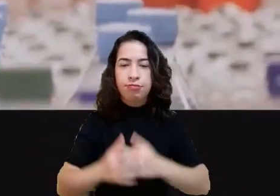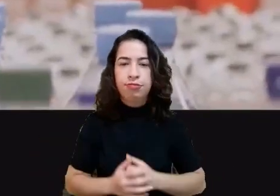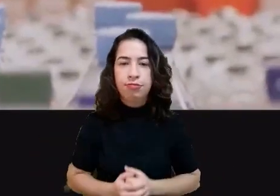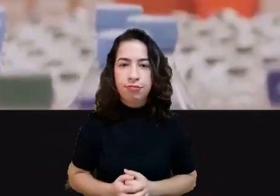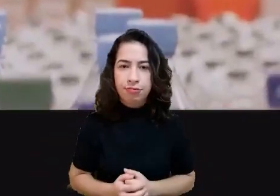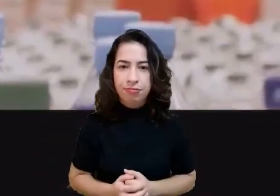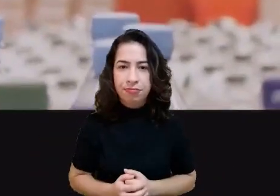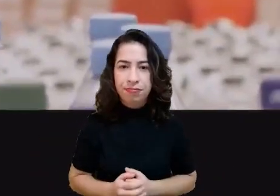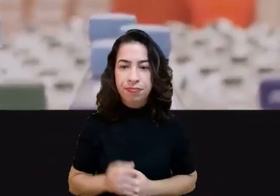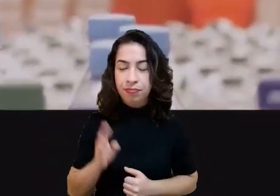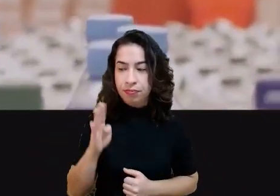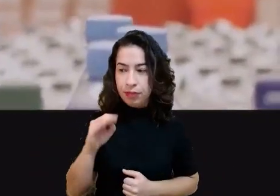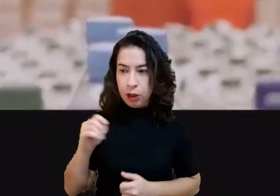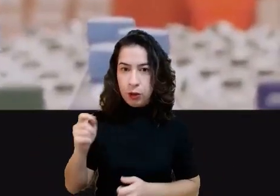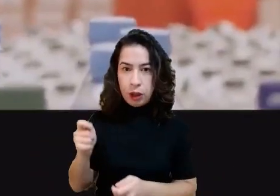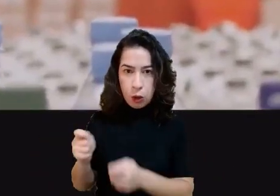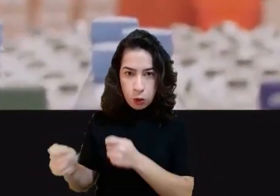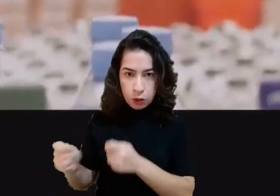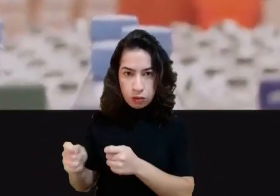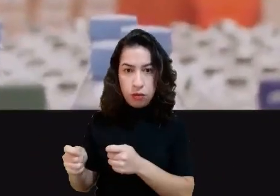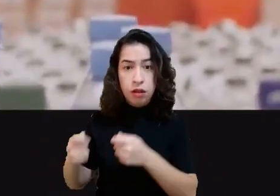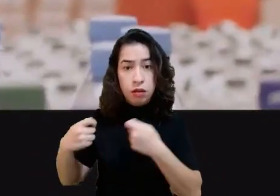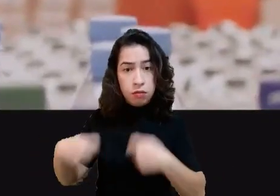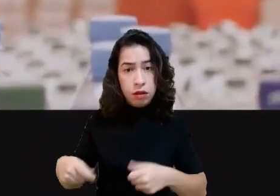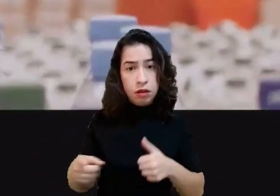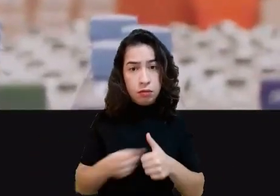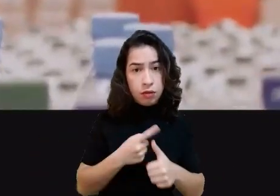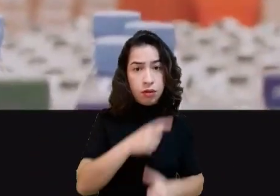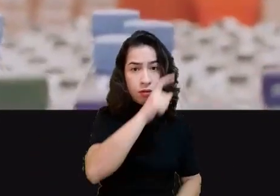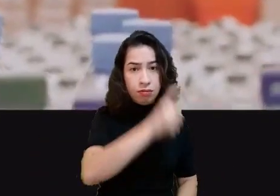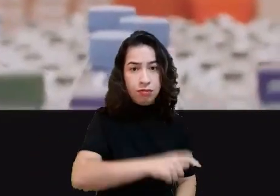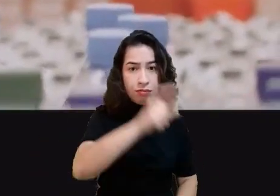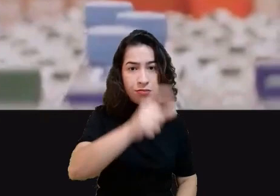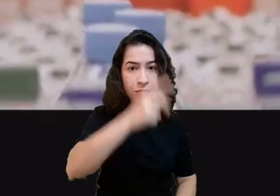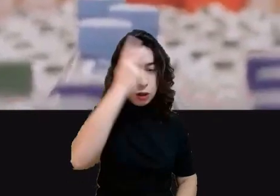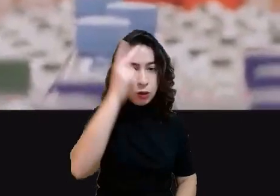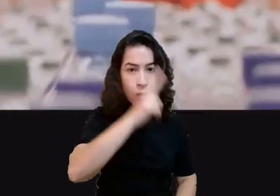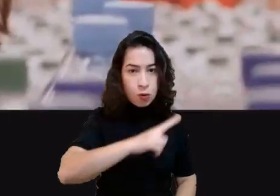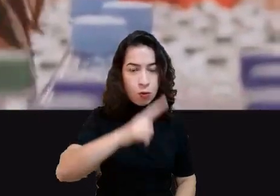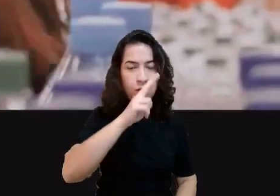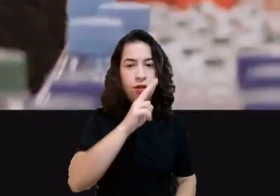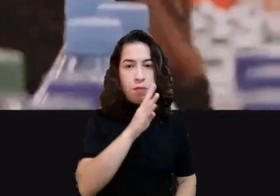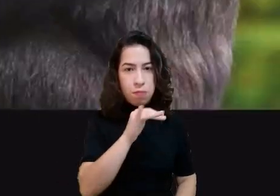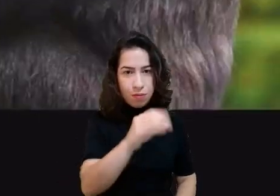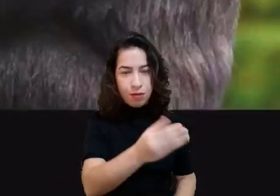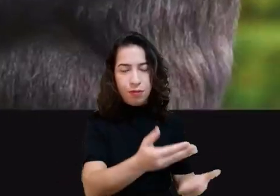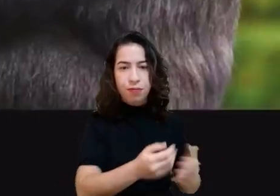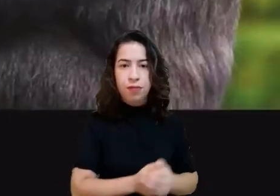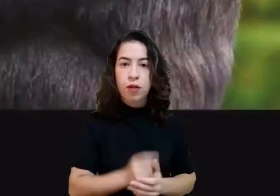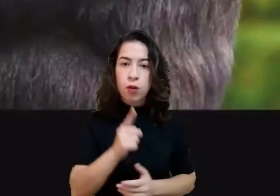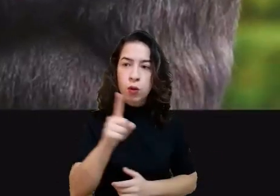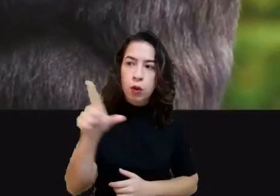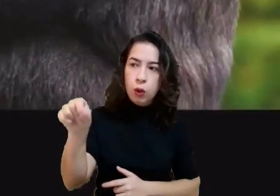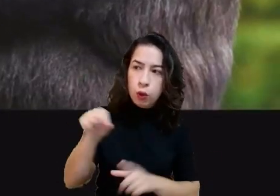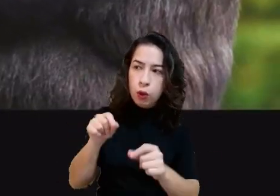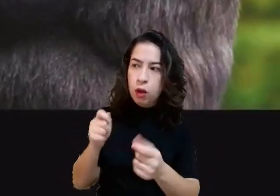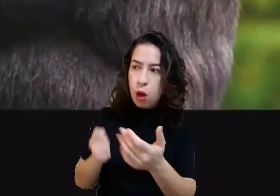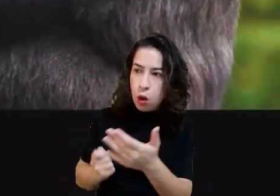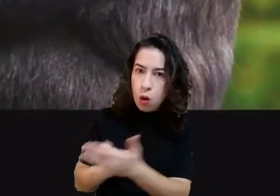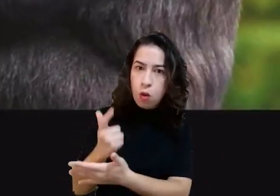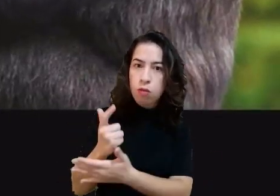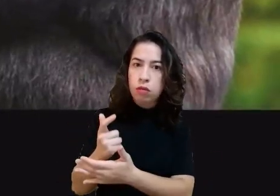There's no bioeconomy without the bioconsumer. What you choose and buy